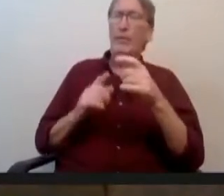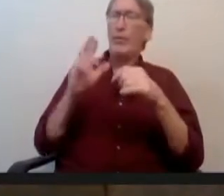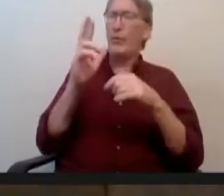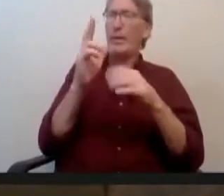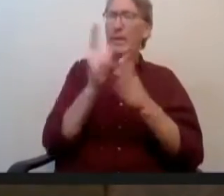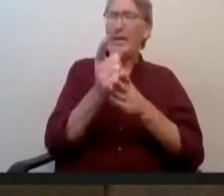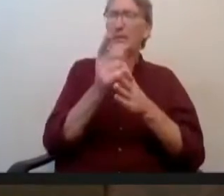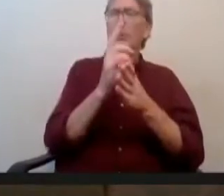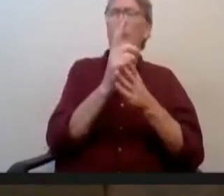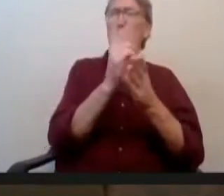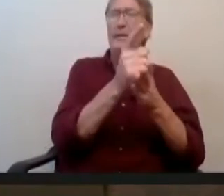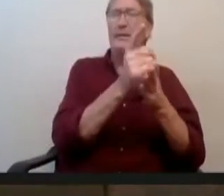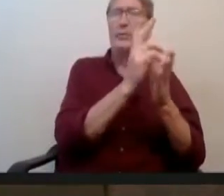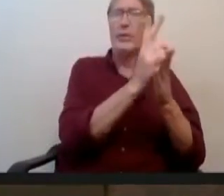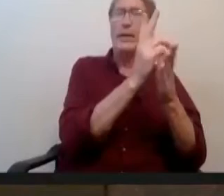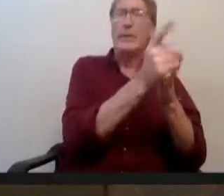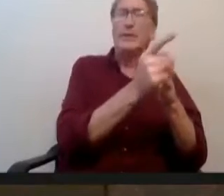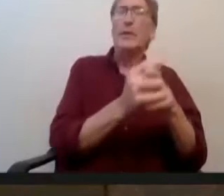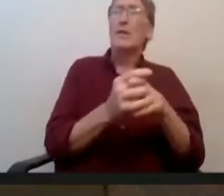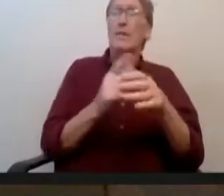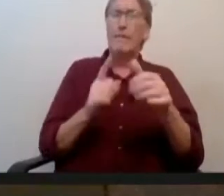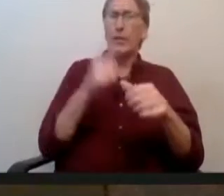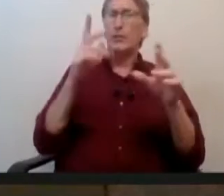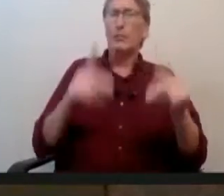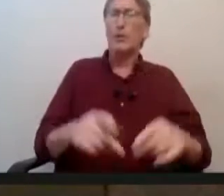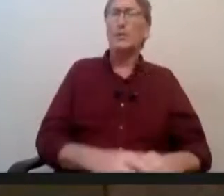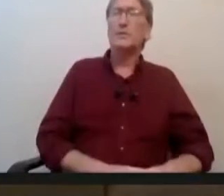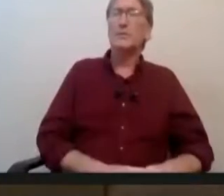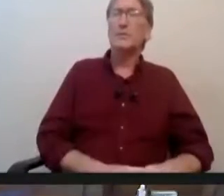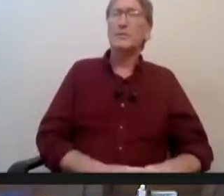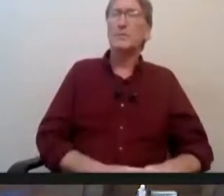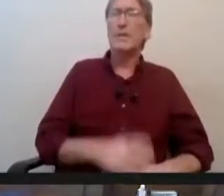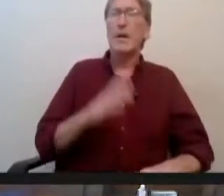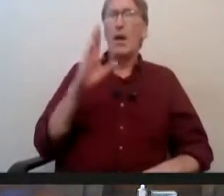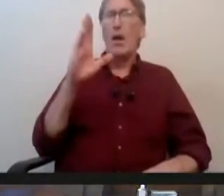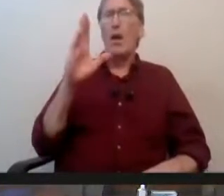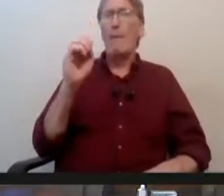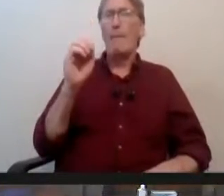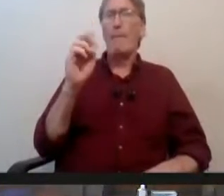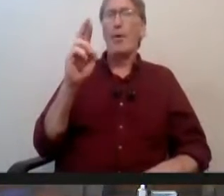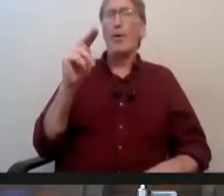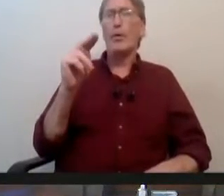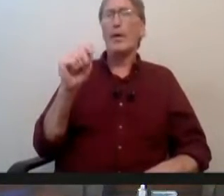council. And our first speaker is Bernadette Mosey.